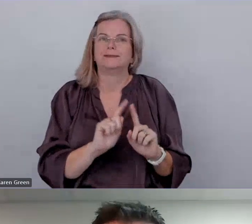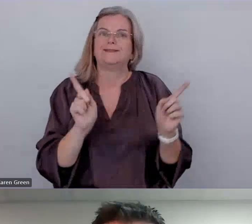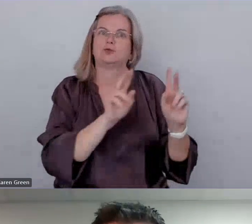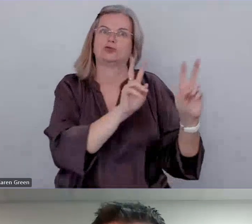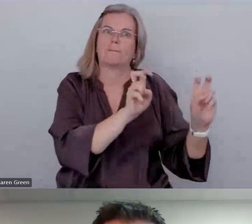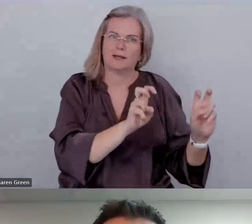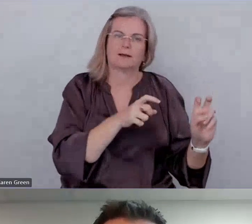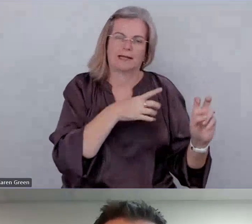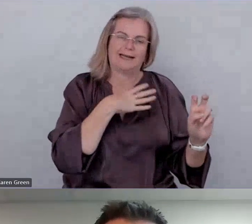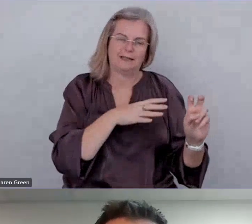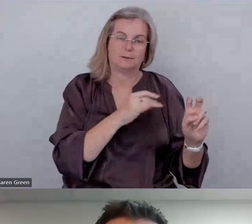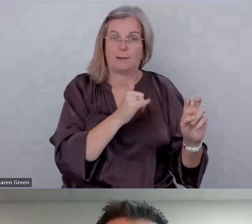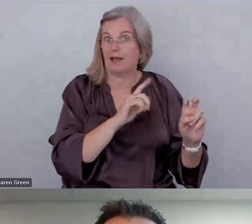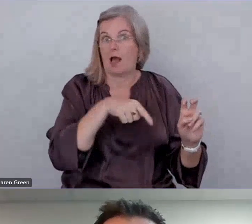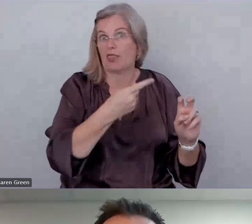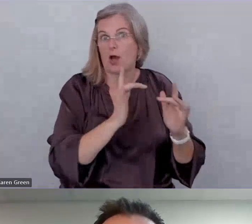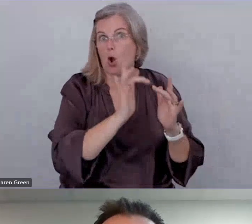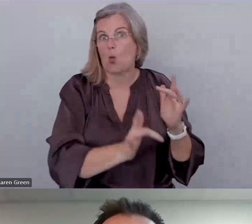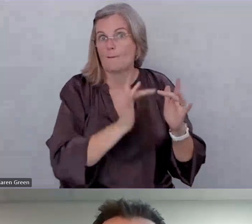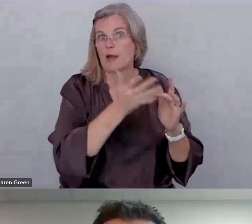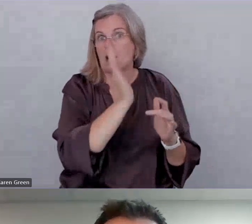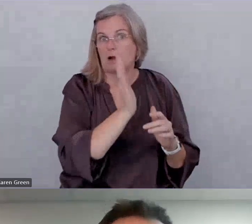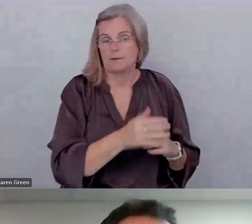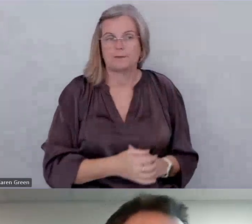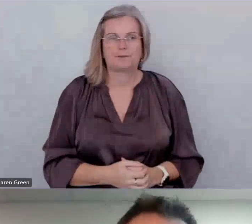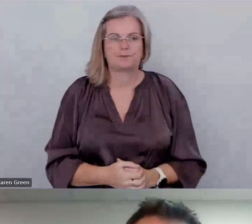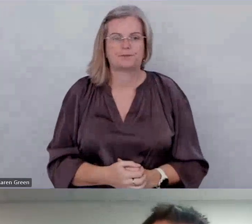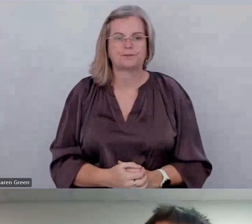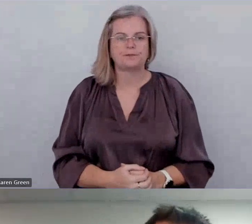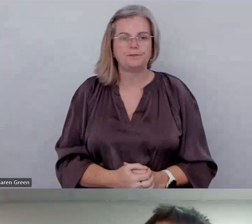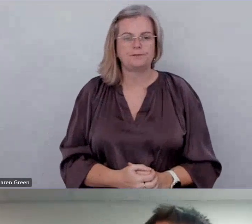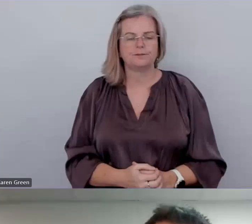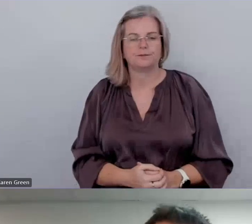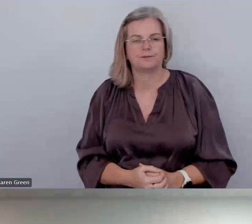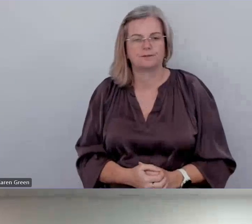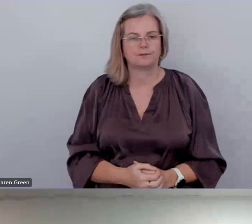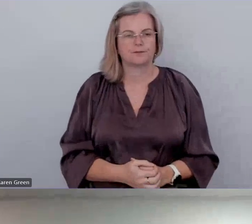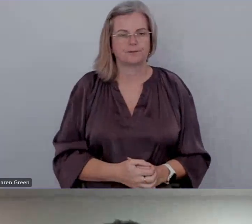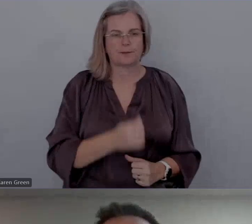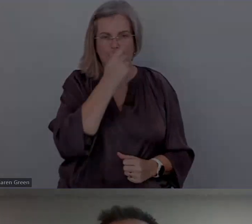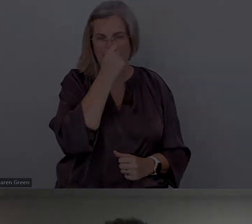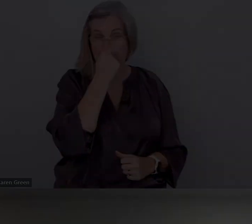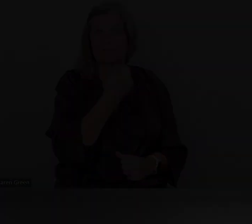webinar. Well, thank you both very much. Thank you. I will pass back to Becky. Thank you.